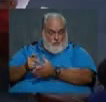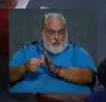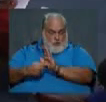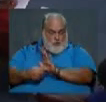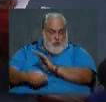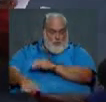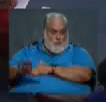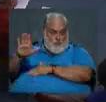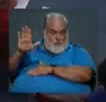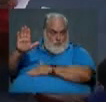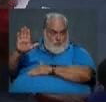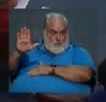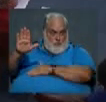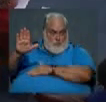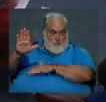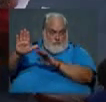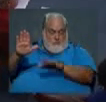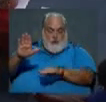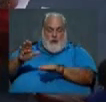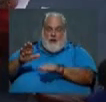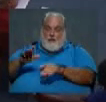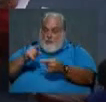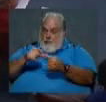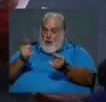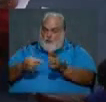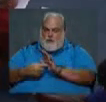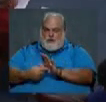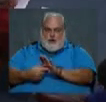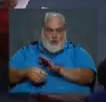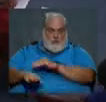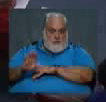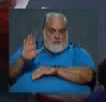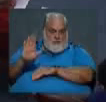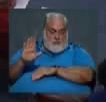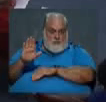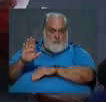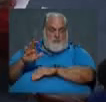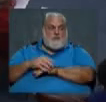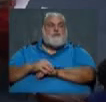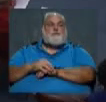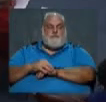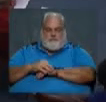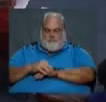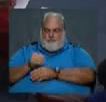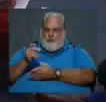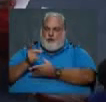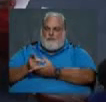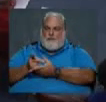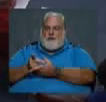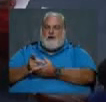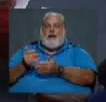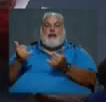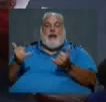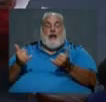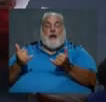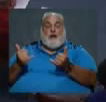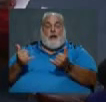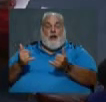hand. Those opposed? Okay. Consent agenda is approved. Those who